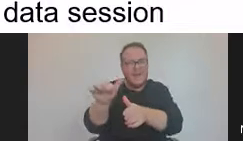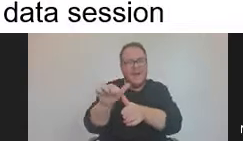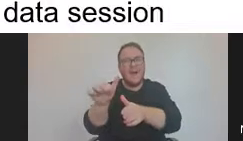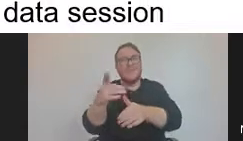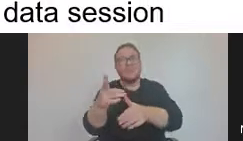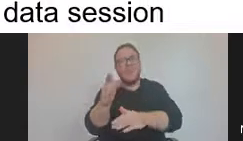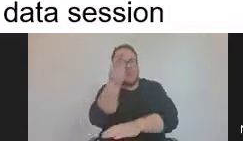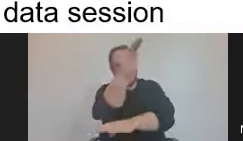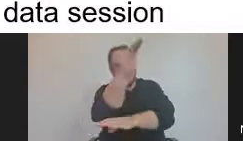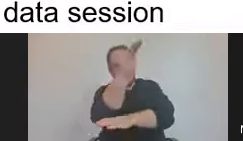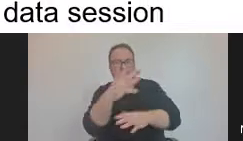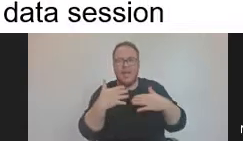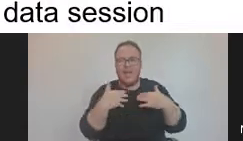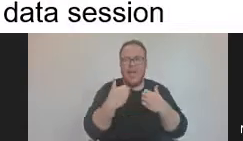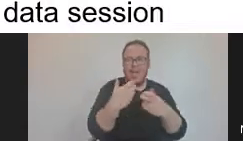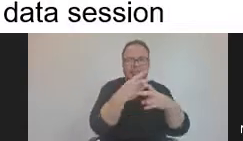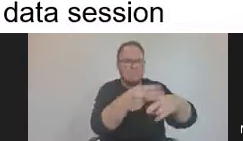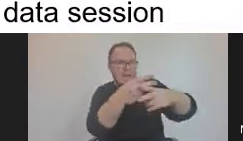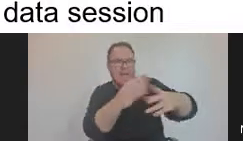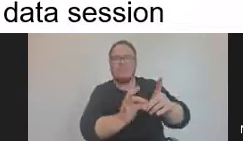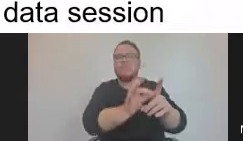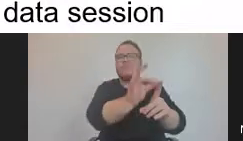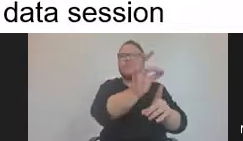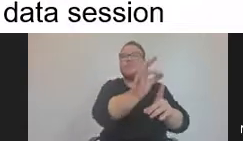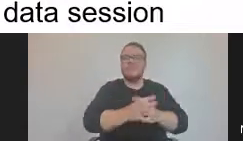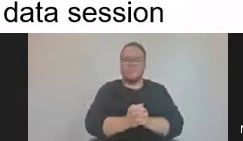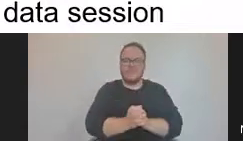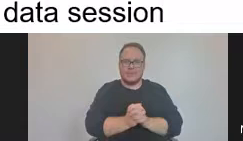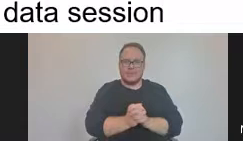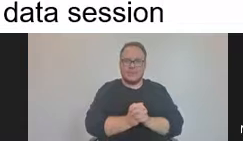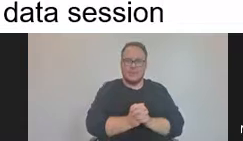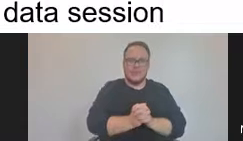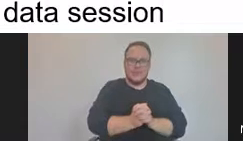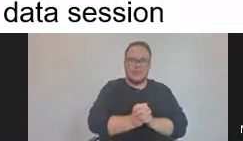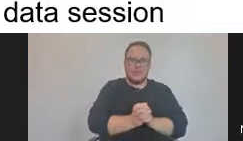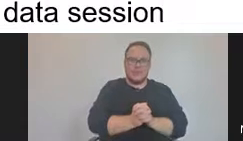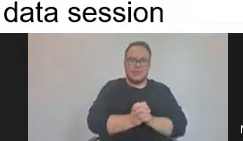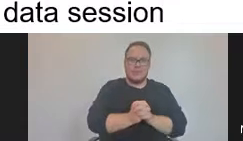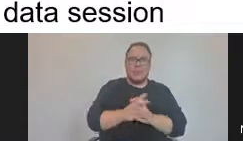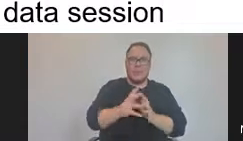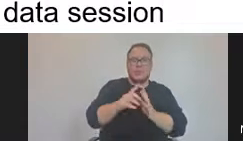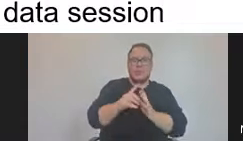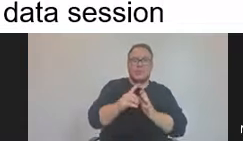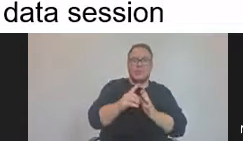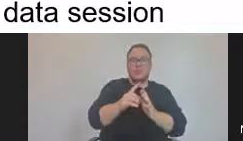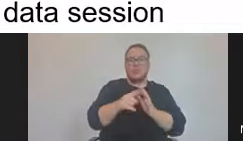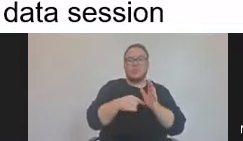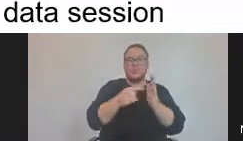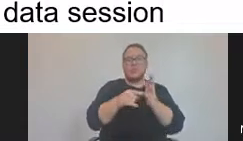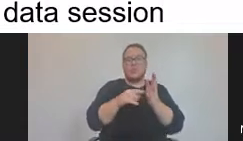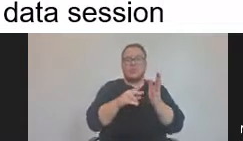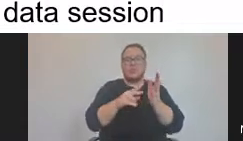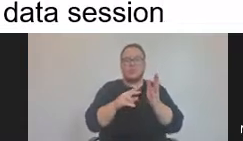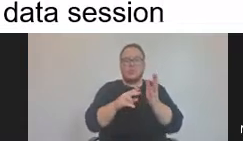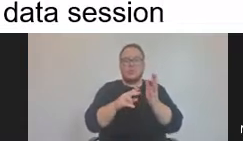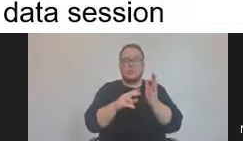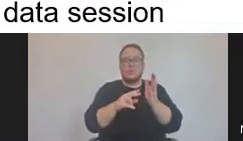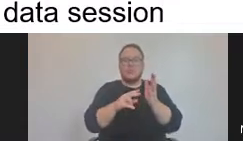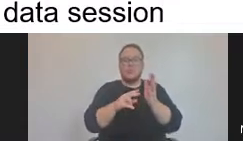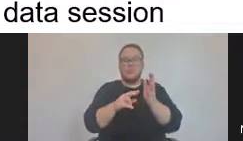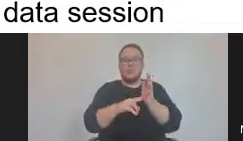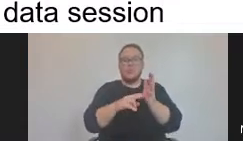So by April 2022, the ICS will become a statutory body subject to legislation, and an